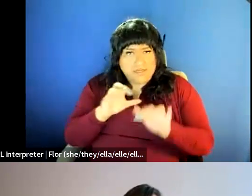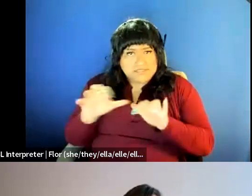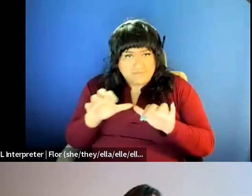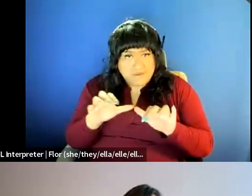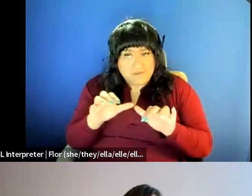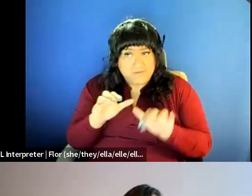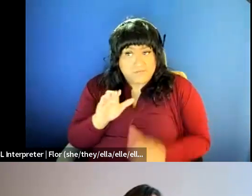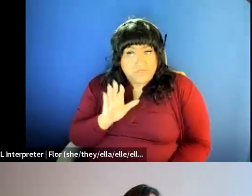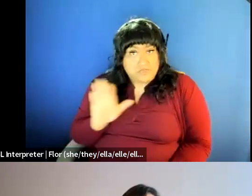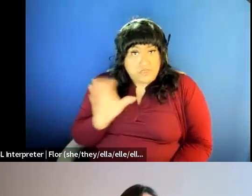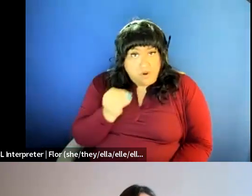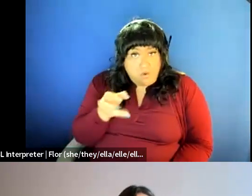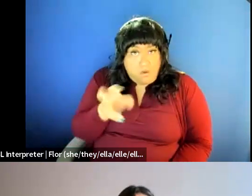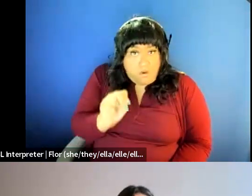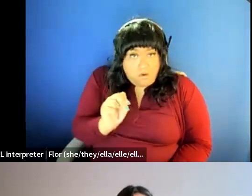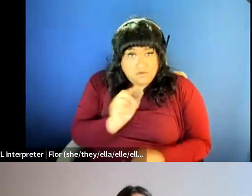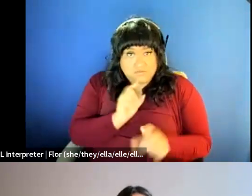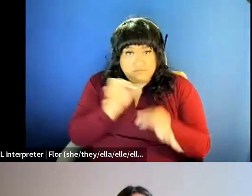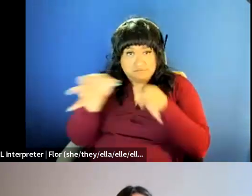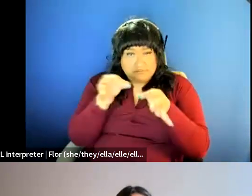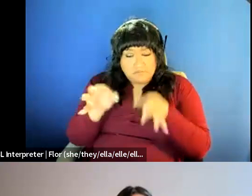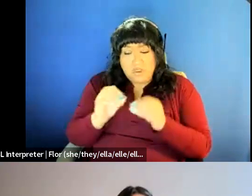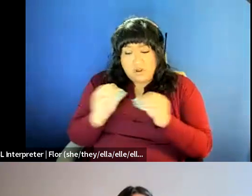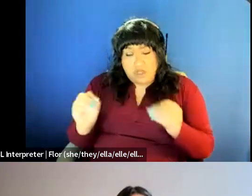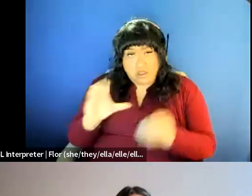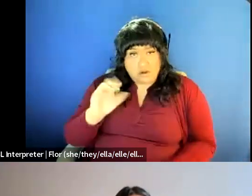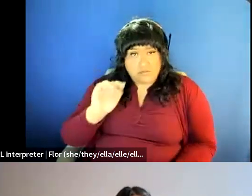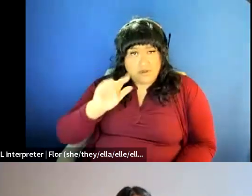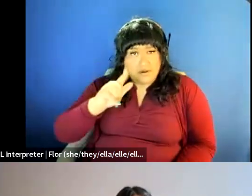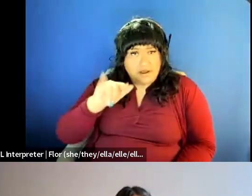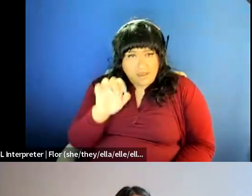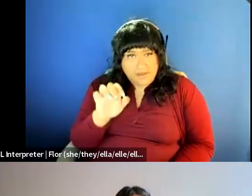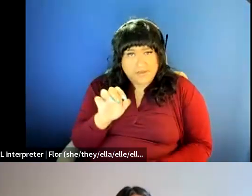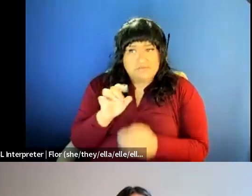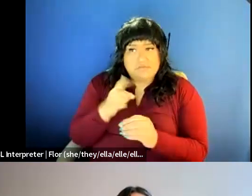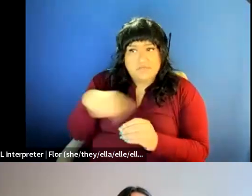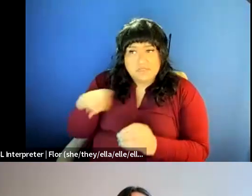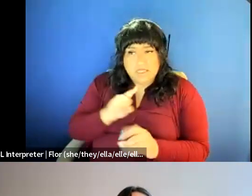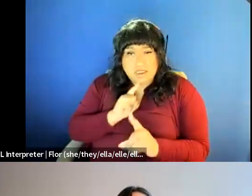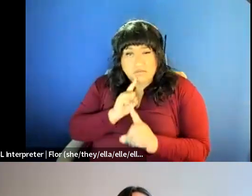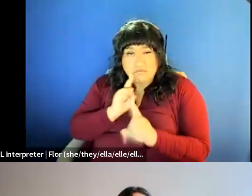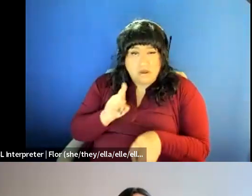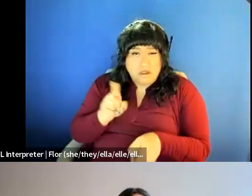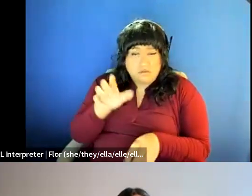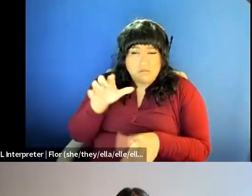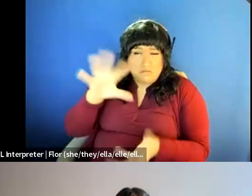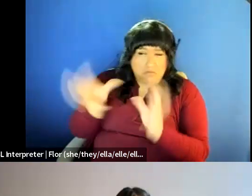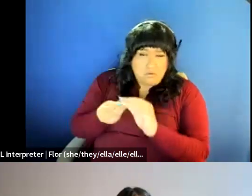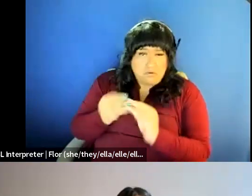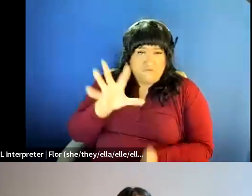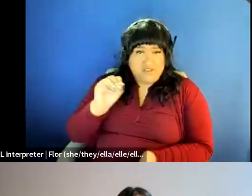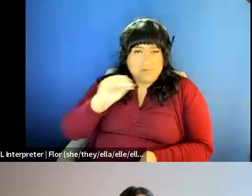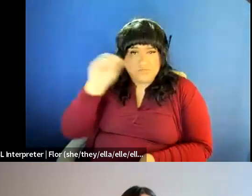own definition, non-criminal activity comprises about 50% of the calls they're responding to. And we know through several city